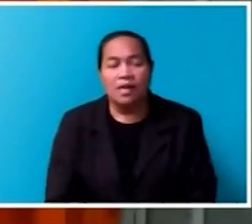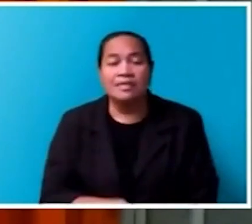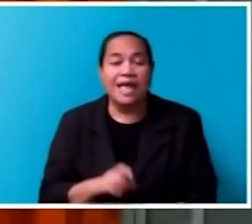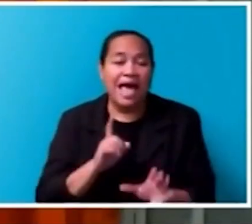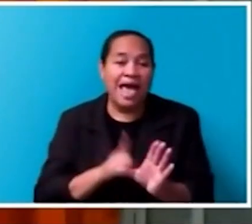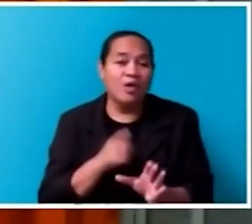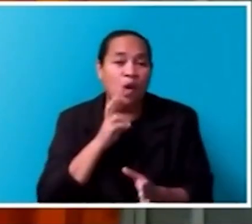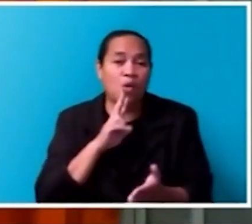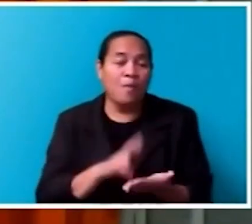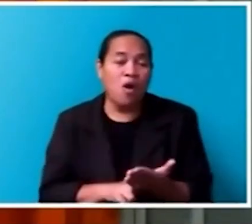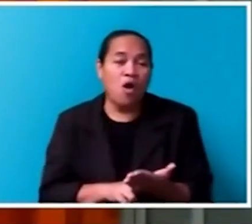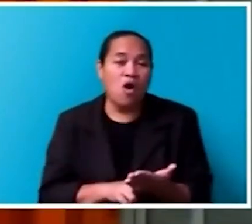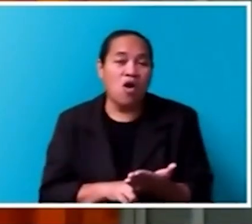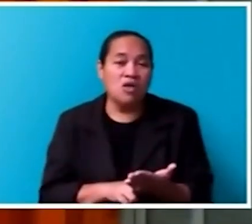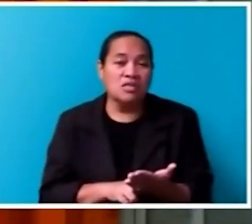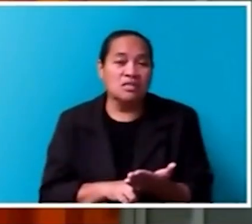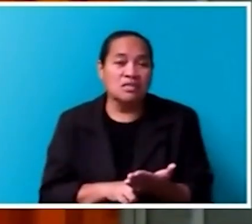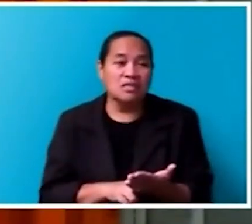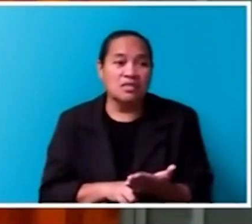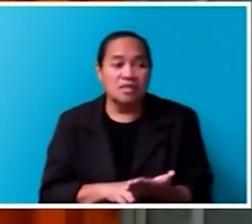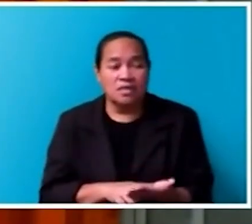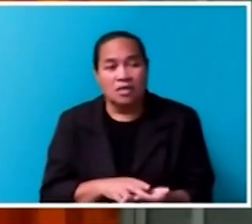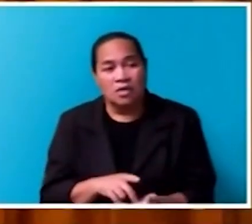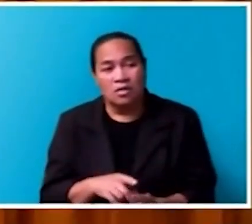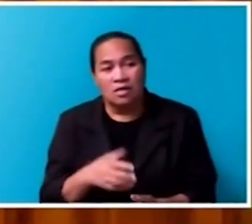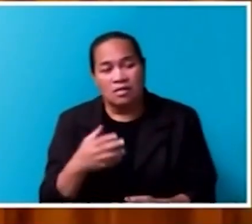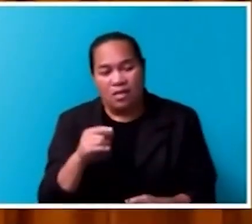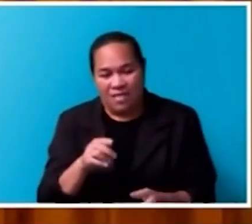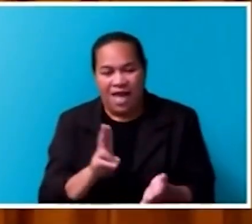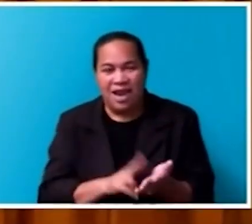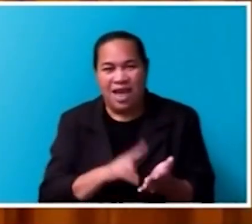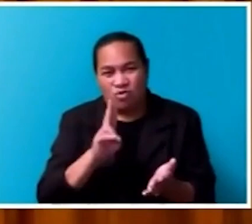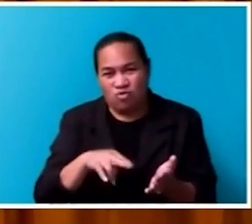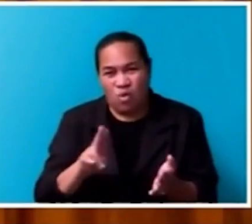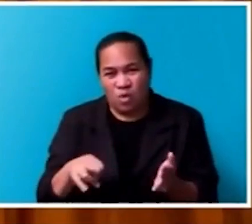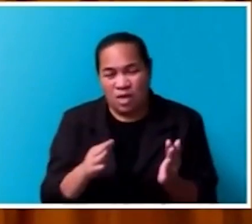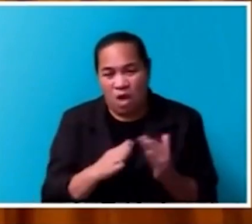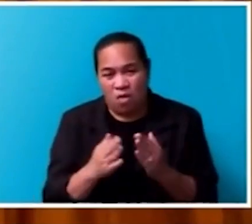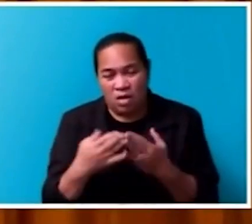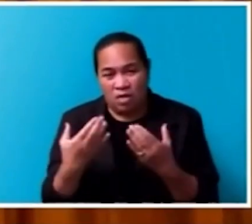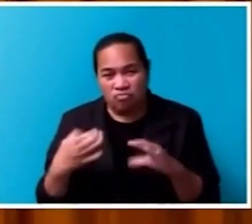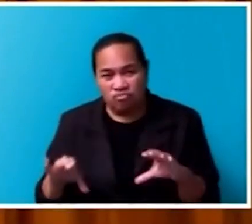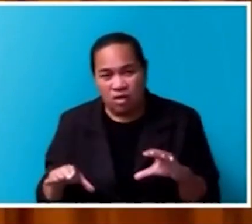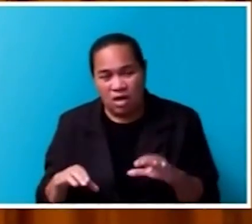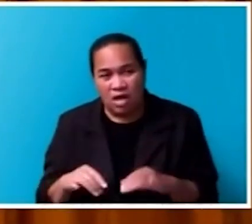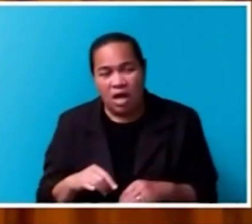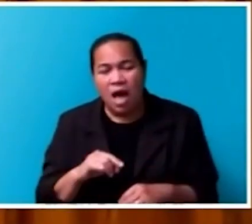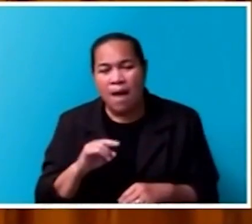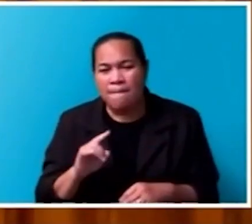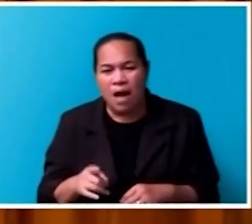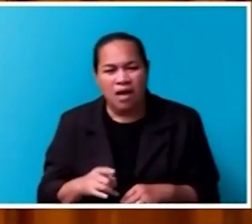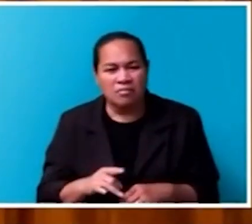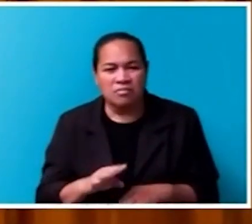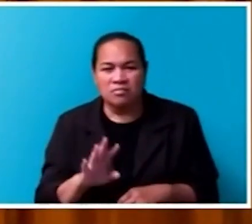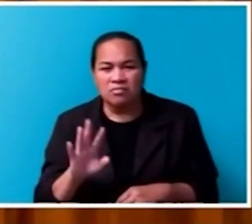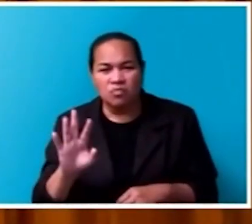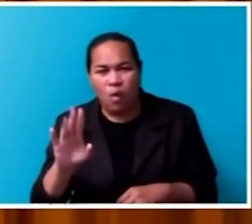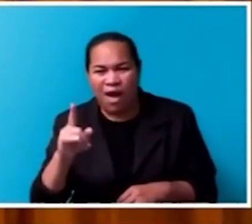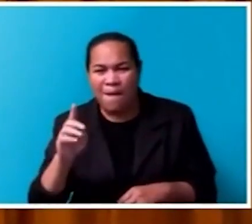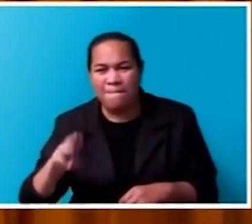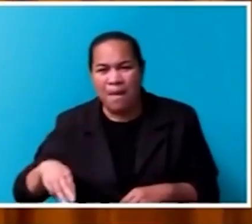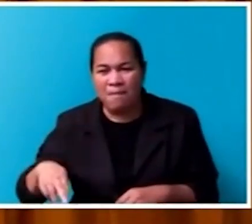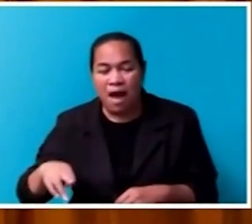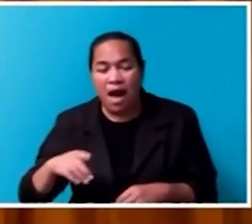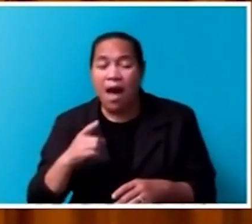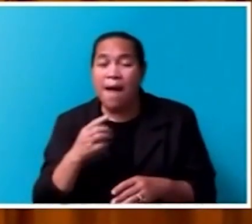report, is the audit accounts of Nosori Town Council. However, it was alluded to by the